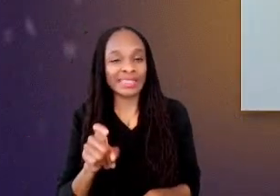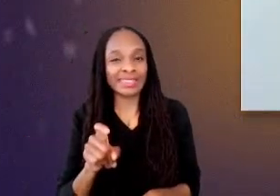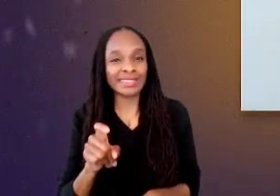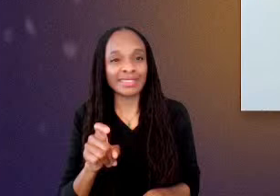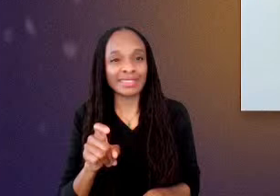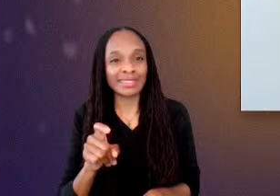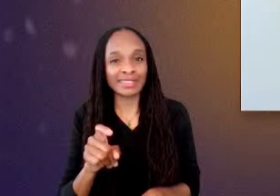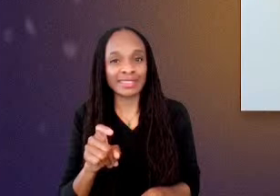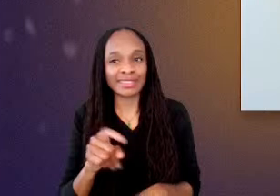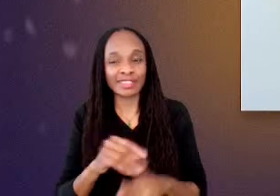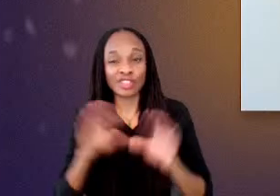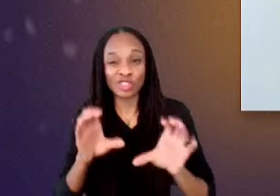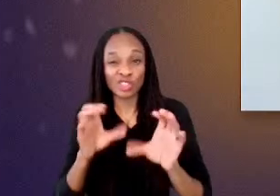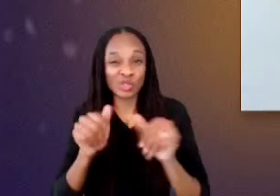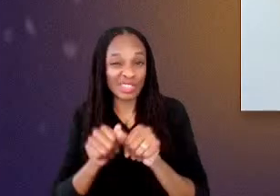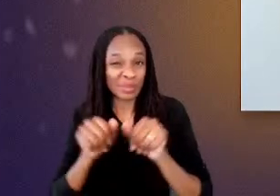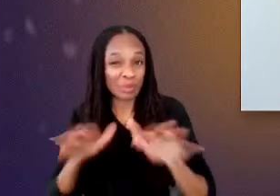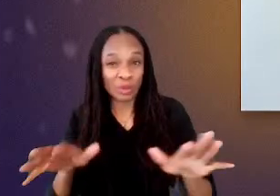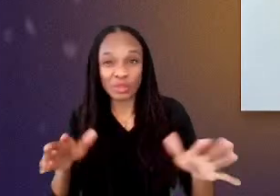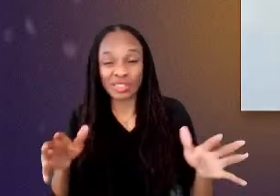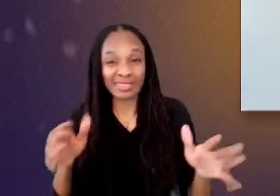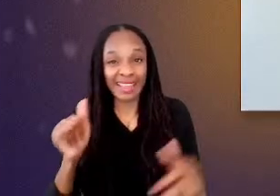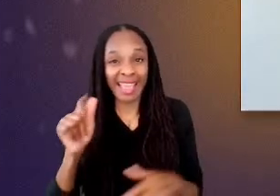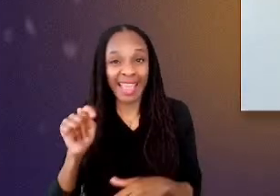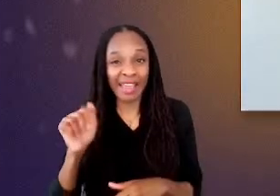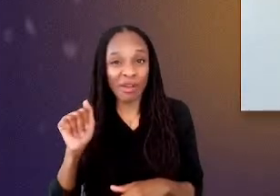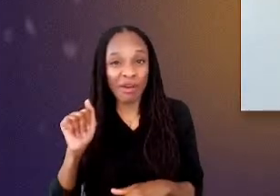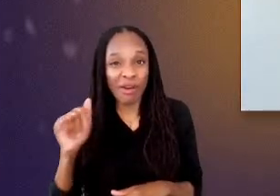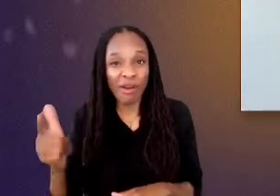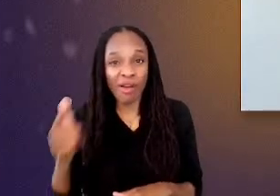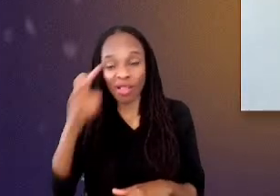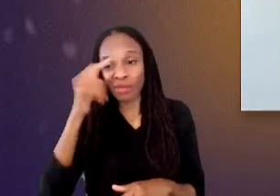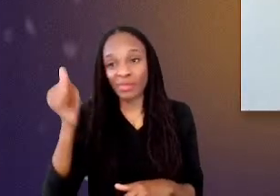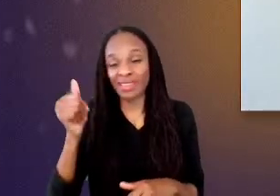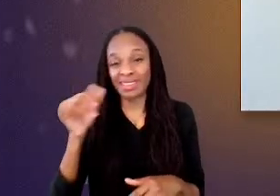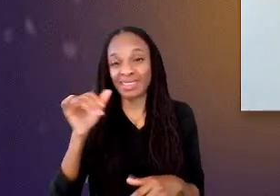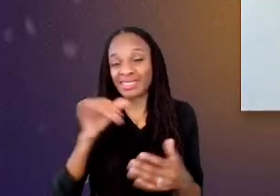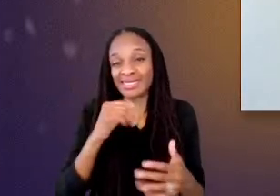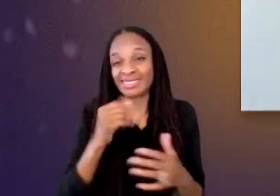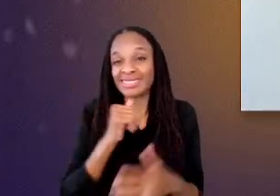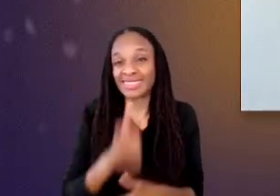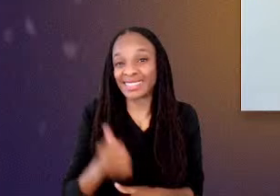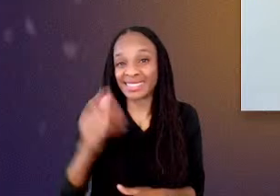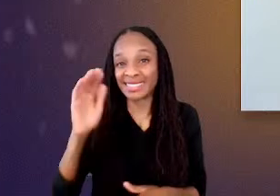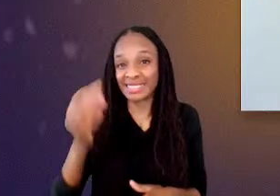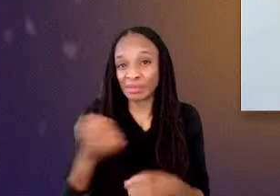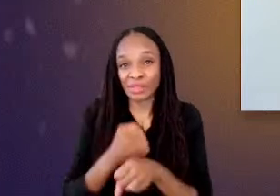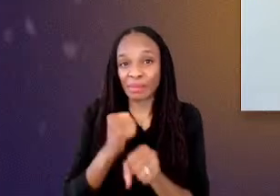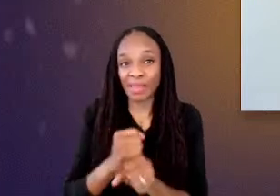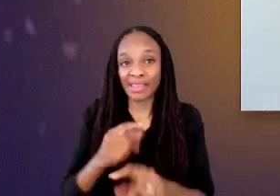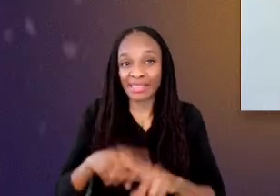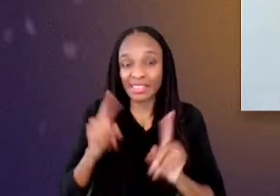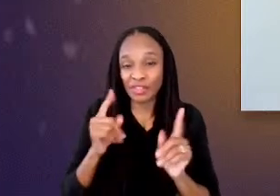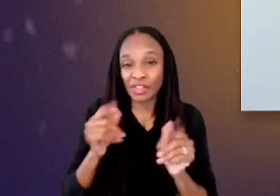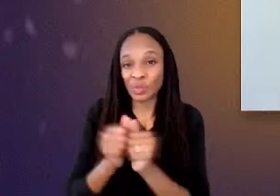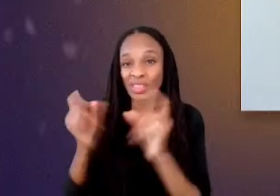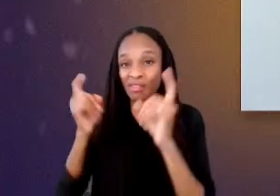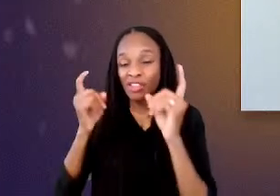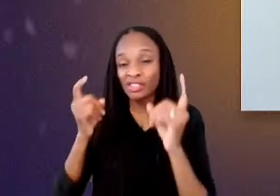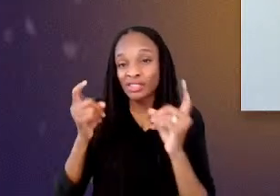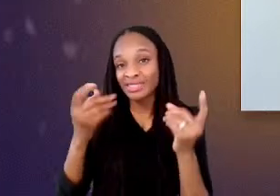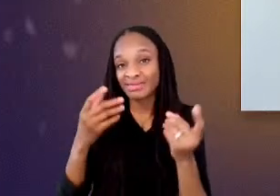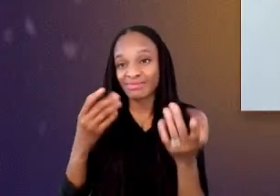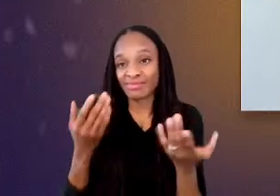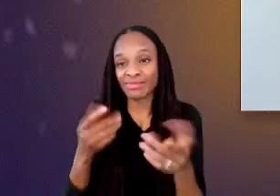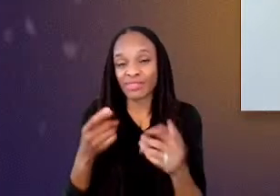do distribution at all? Sort of festivals don't seem to make much of a difference either way, from what I've seen, at least this